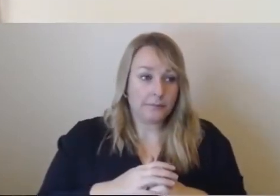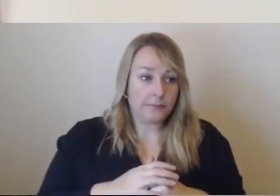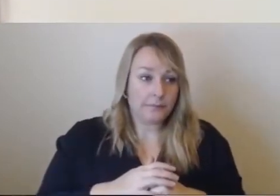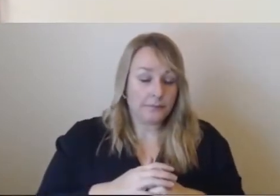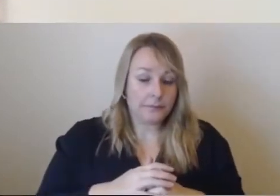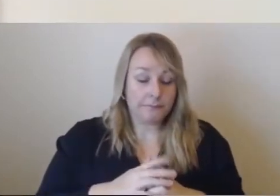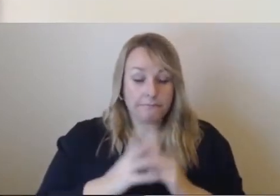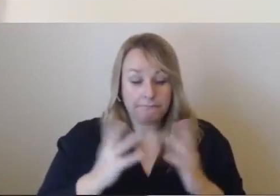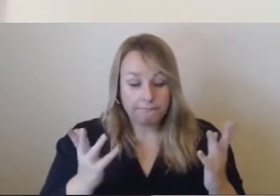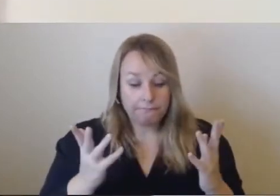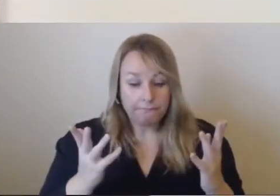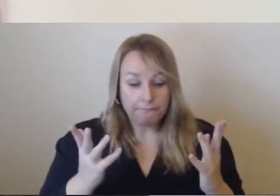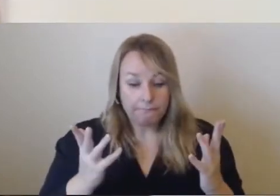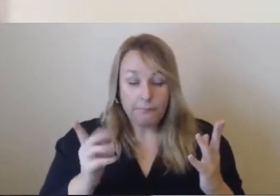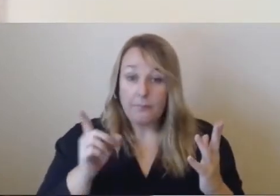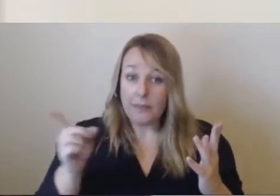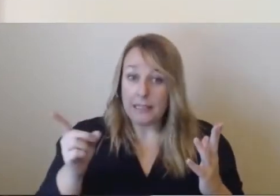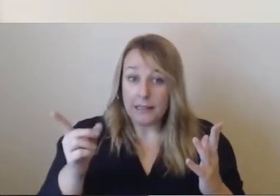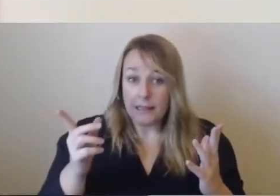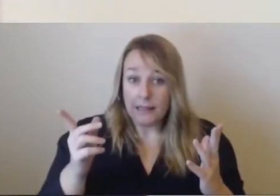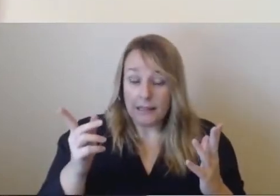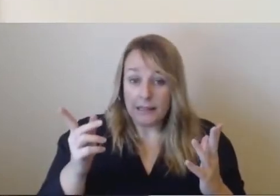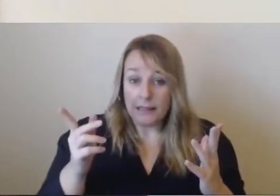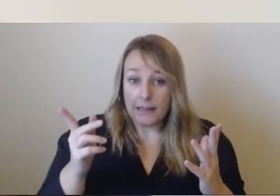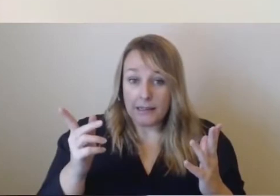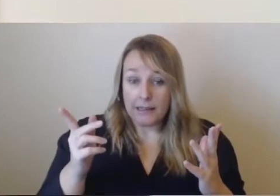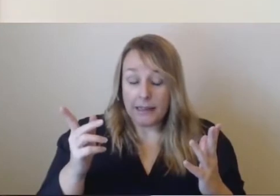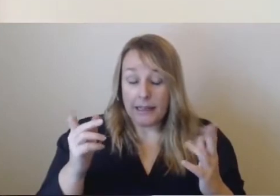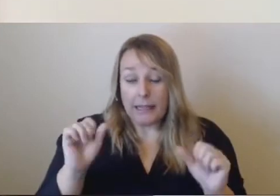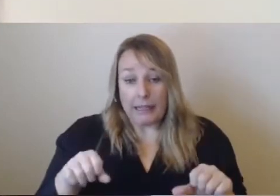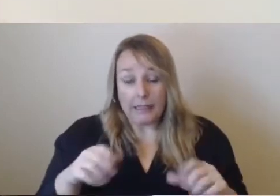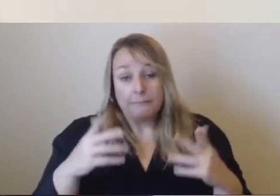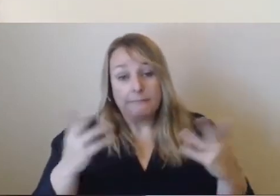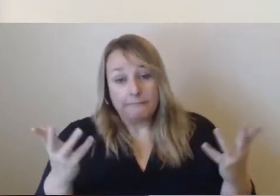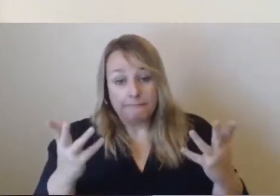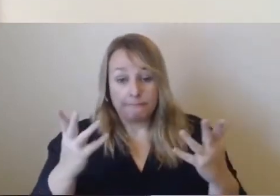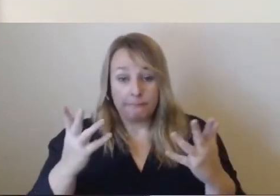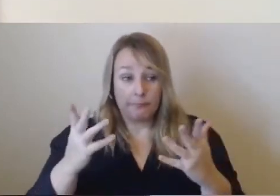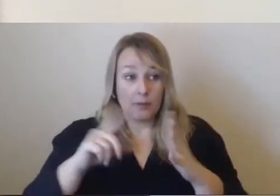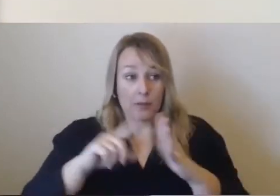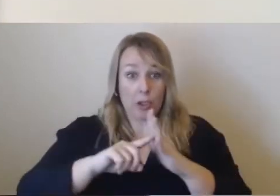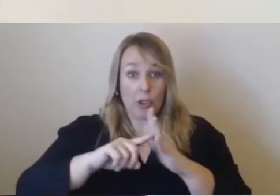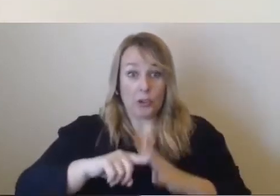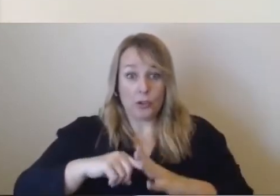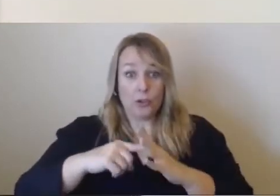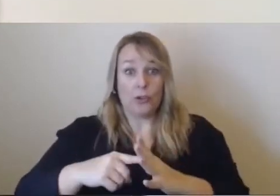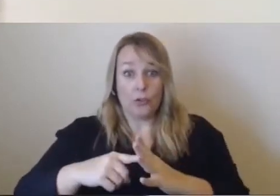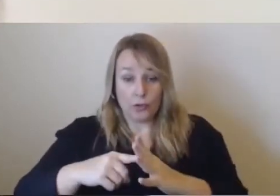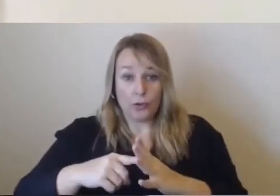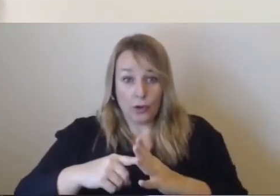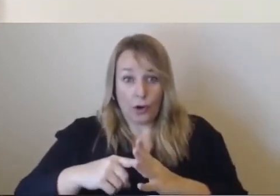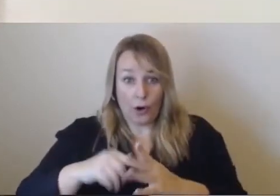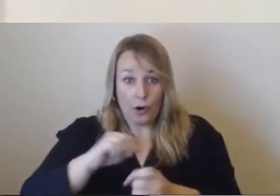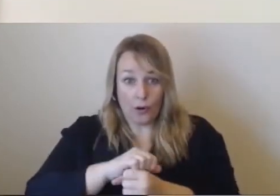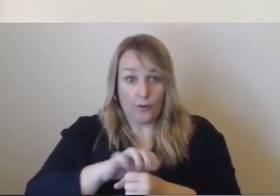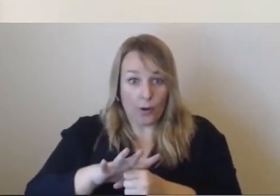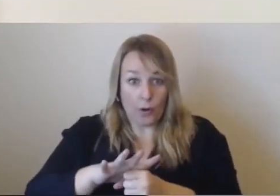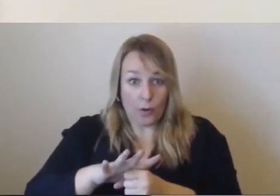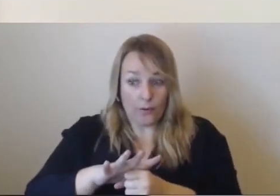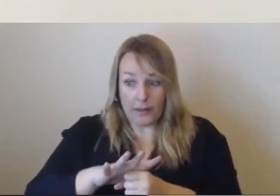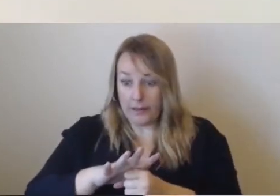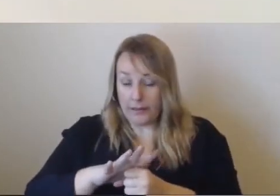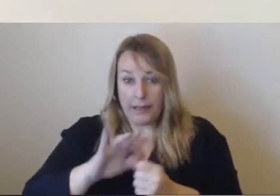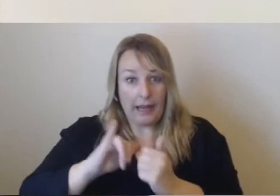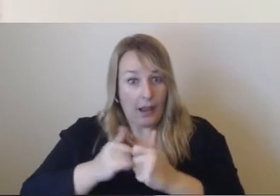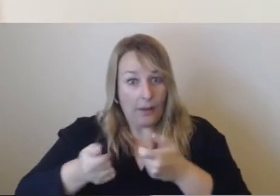the mishandling of the origins of this actual pandemic,